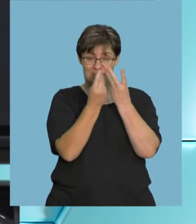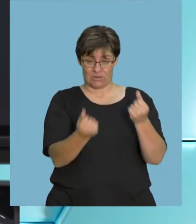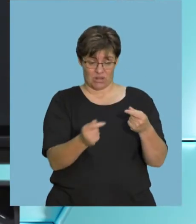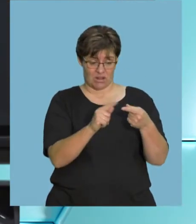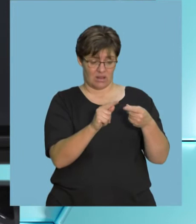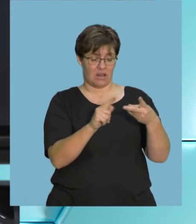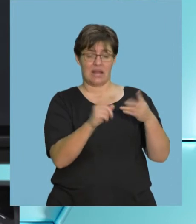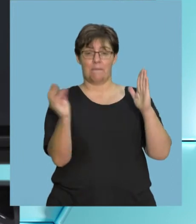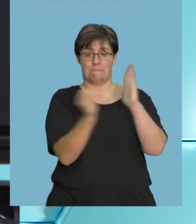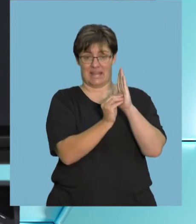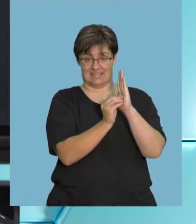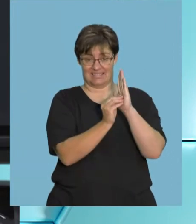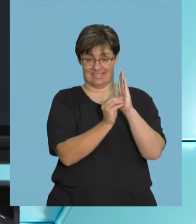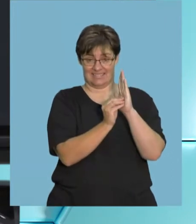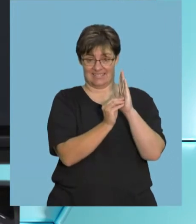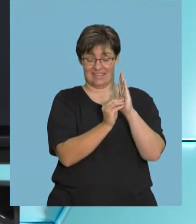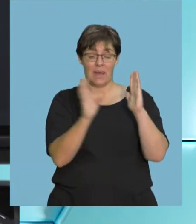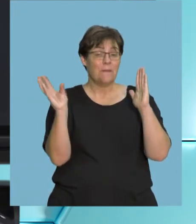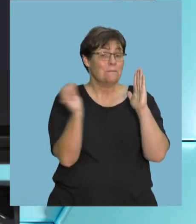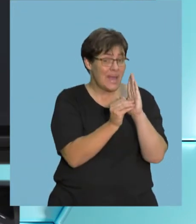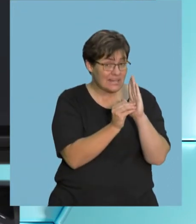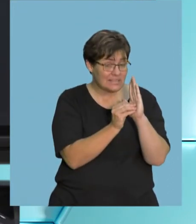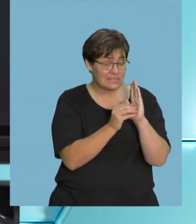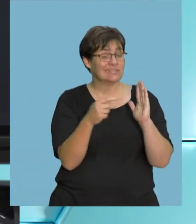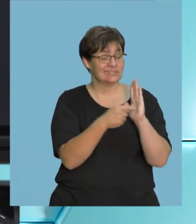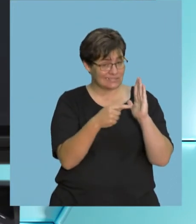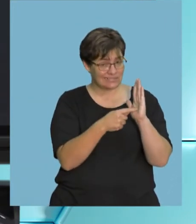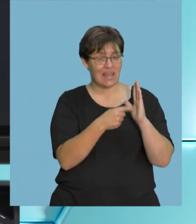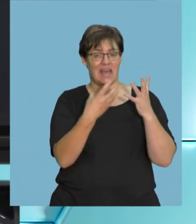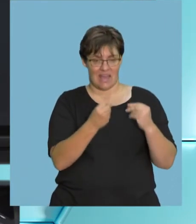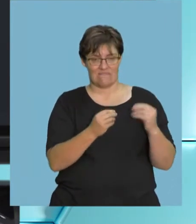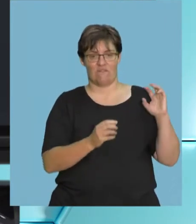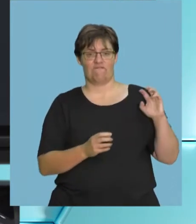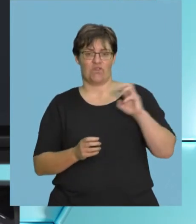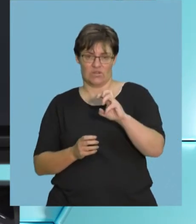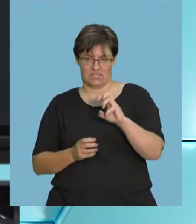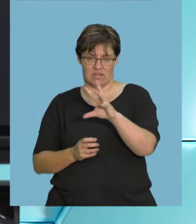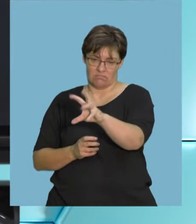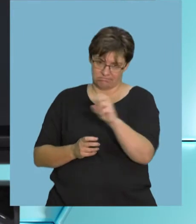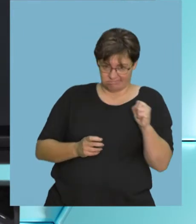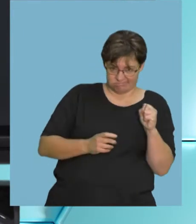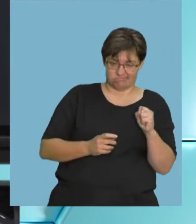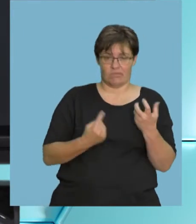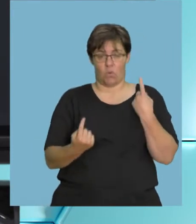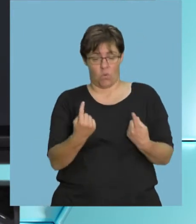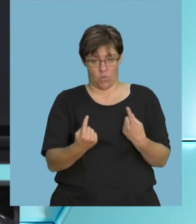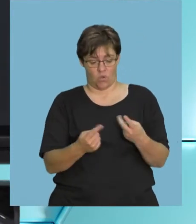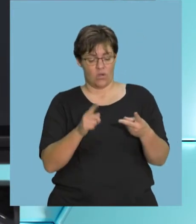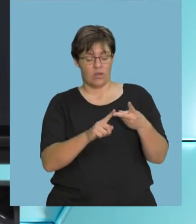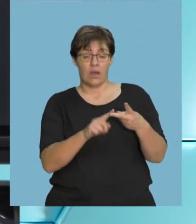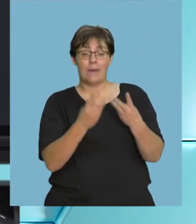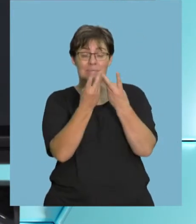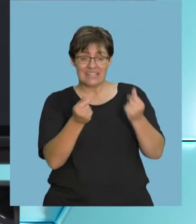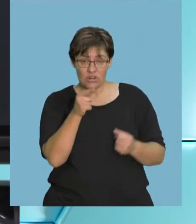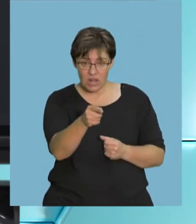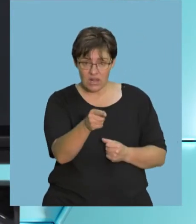magnetic materials and a magnet. A magnet is the one that causes, the force of attraction.